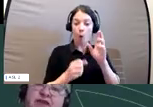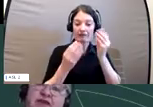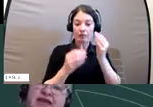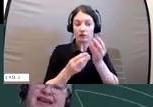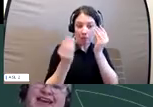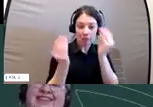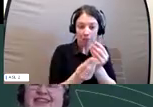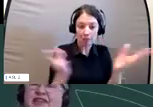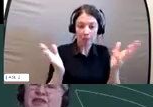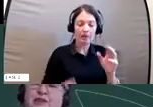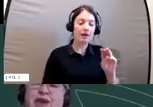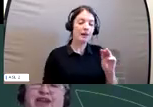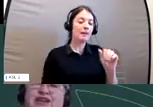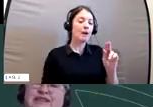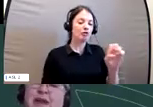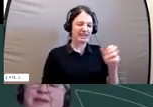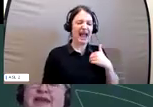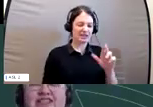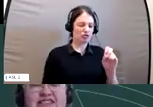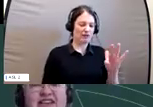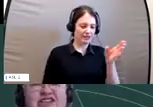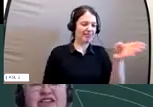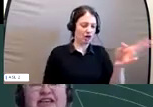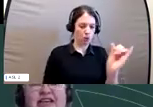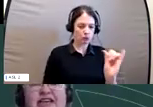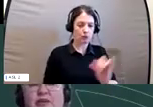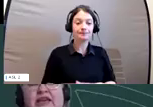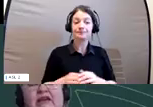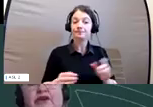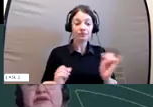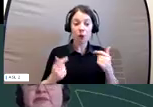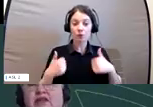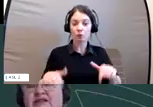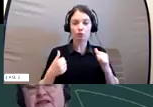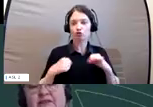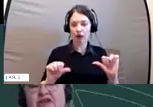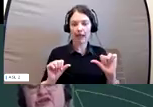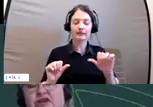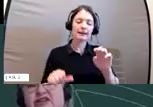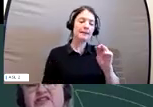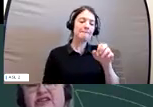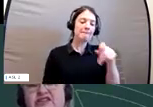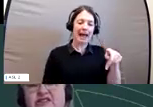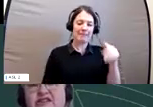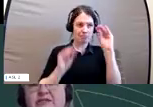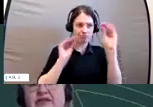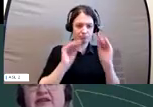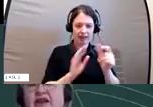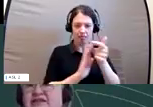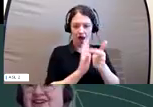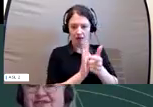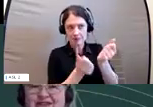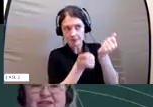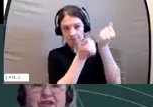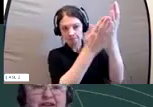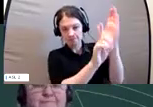there. And then the other thing that we're working on is mapping legislation so that we can influence policy and make sure that legislation is going to meet